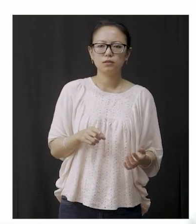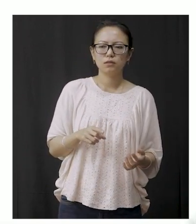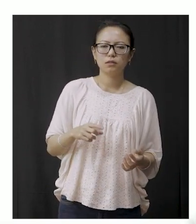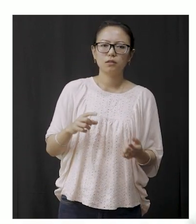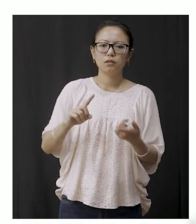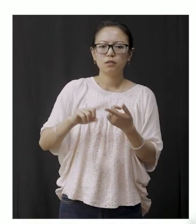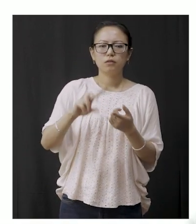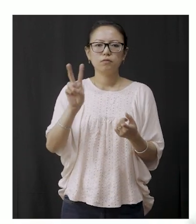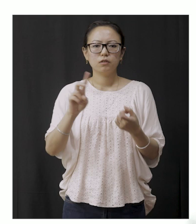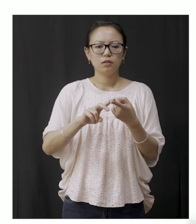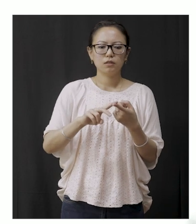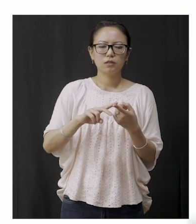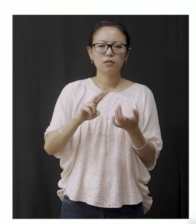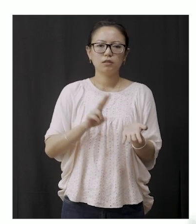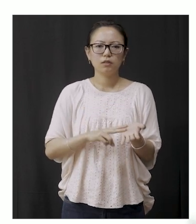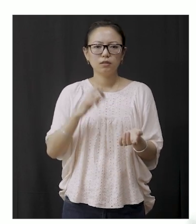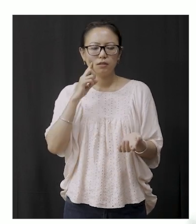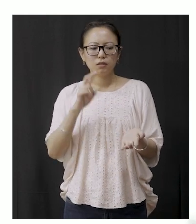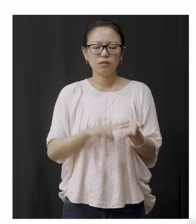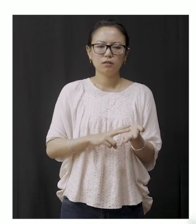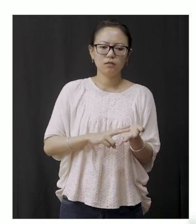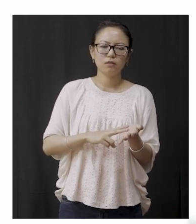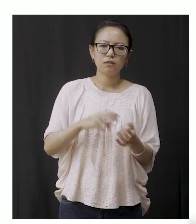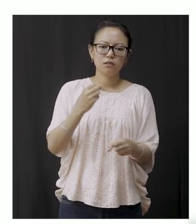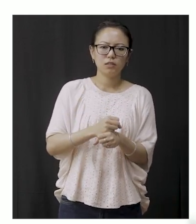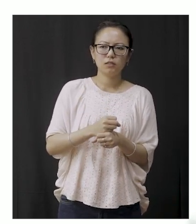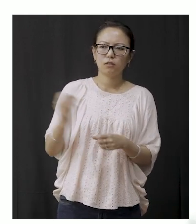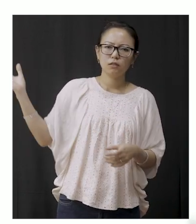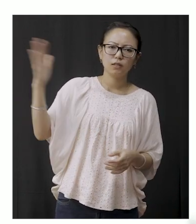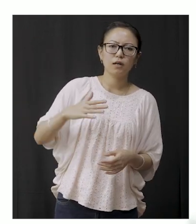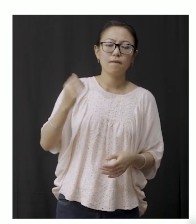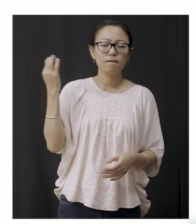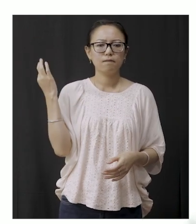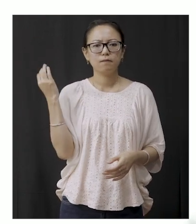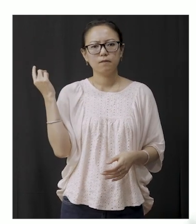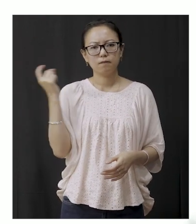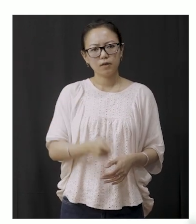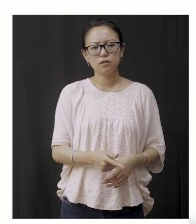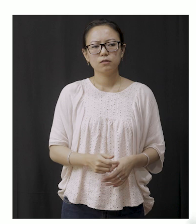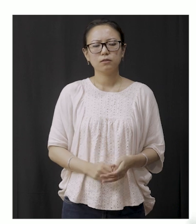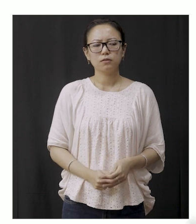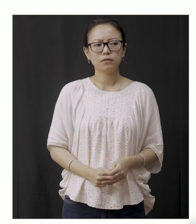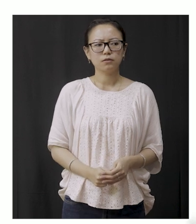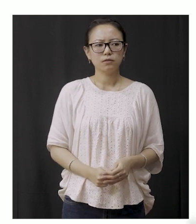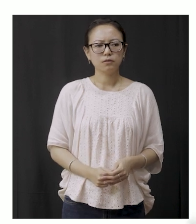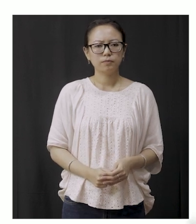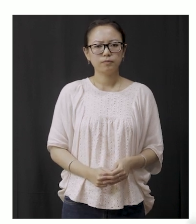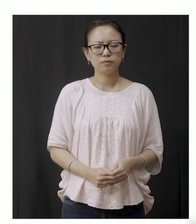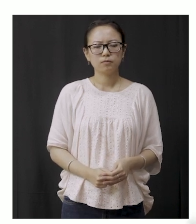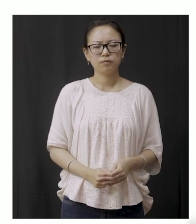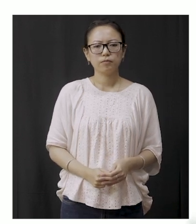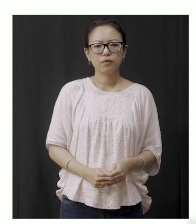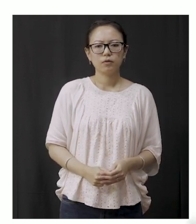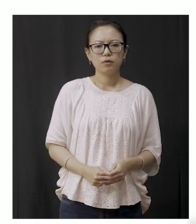rest. Since evening is approaching and the day is about to end and the night is about to